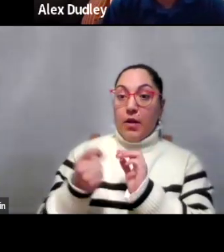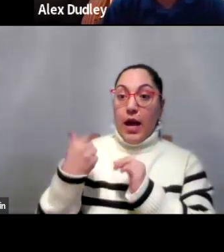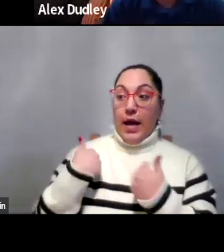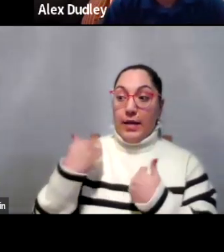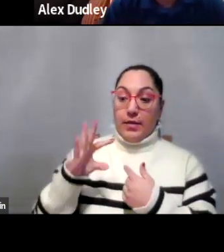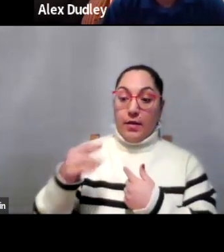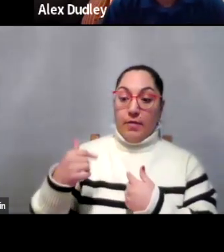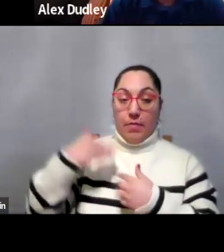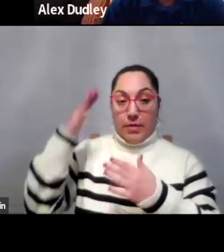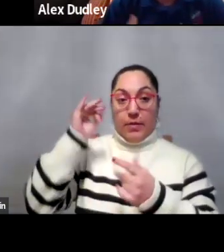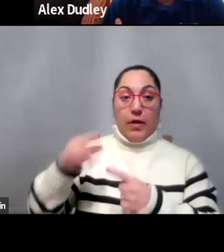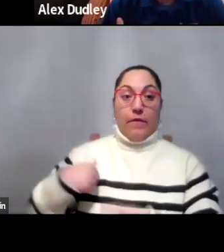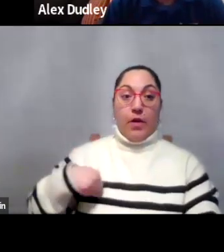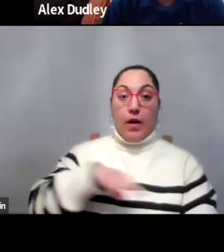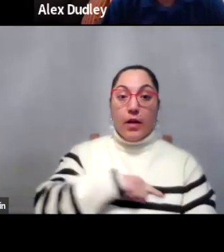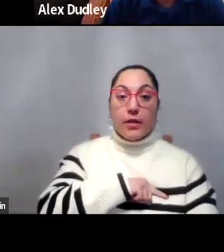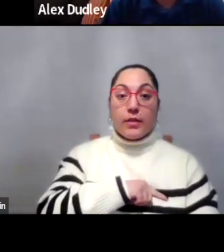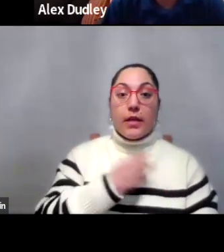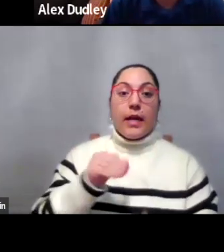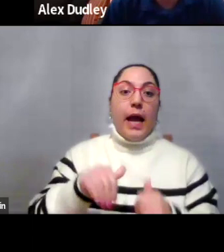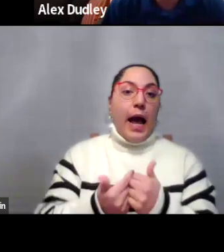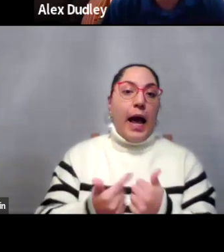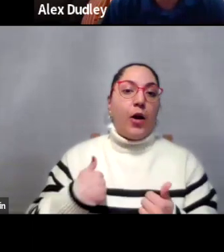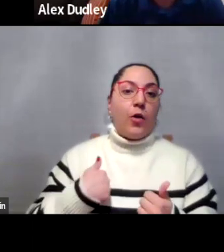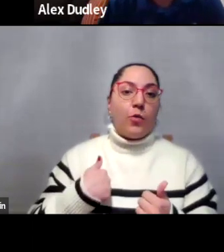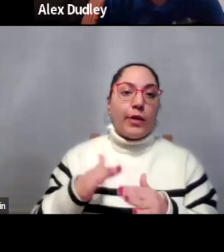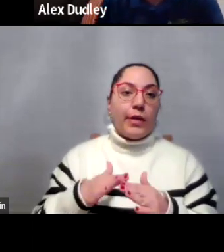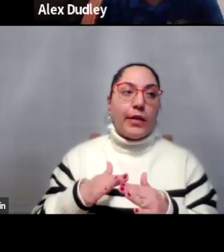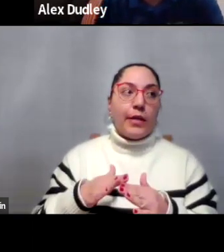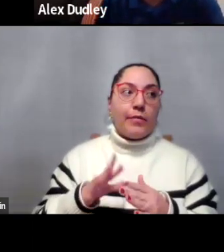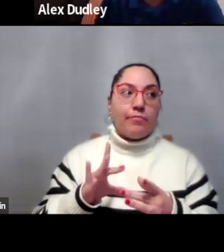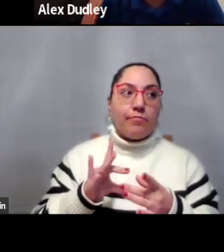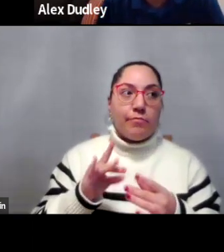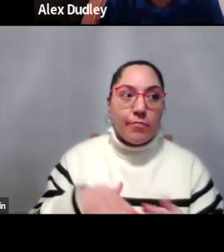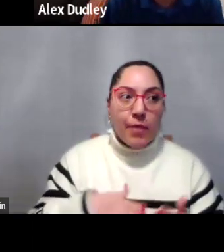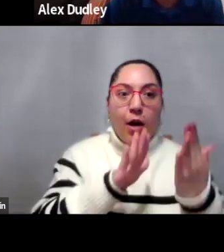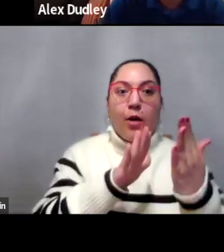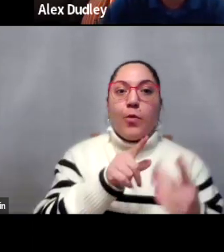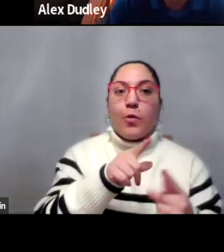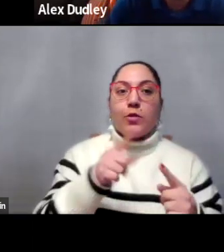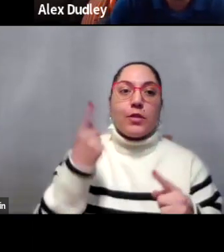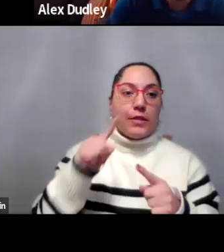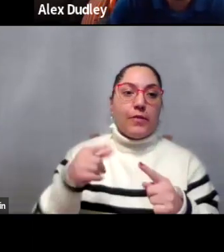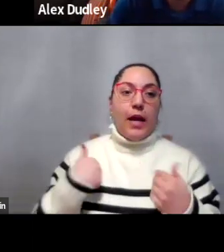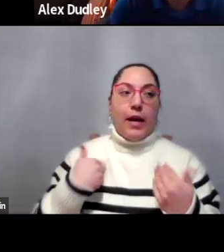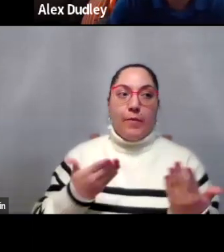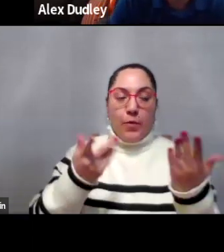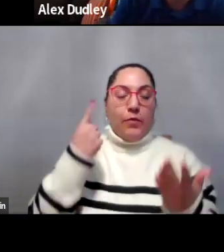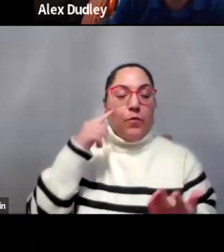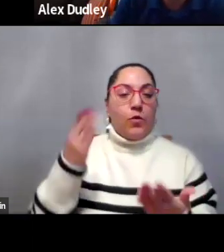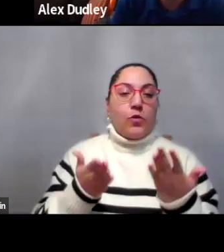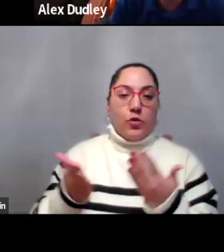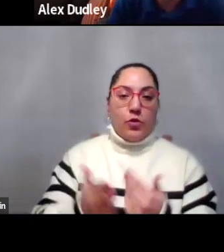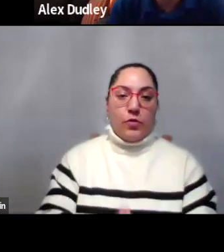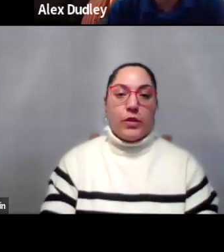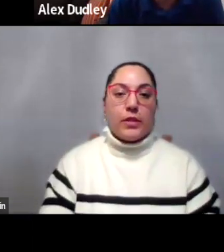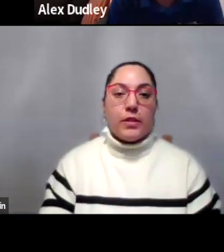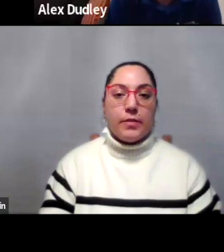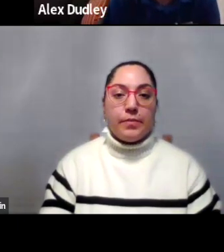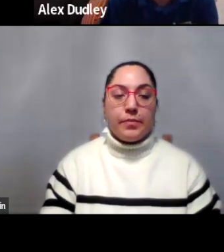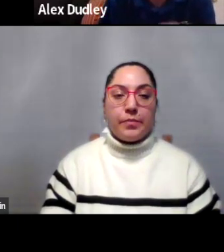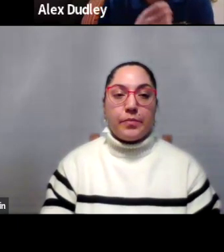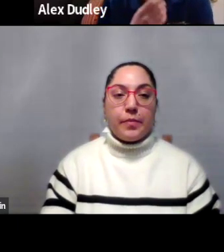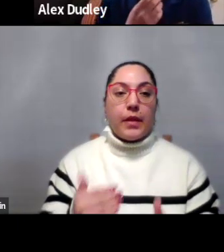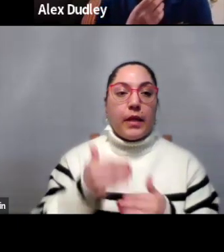work, and how we approach providing services to individuals. Next slide for me.